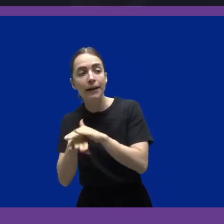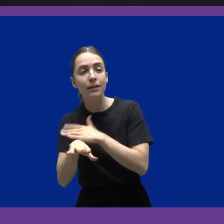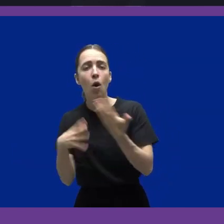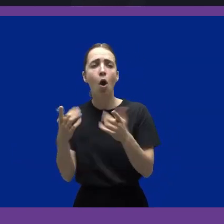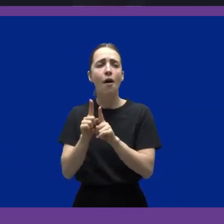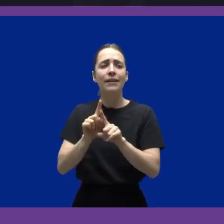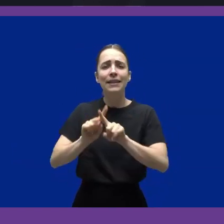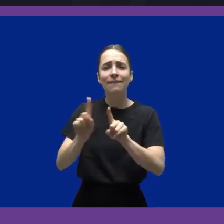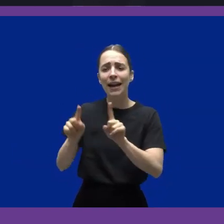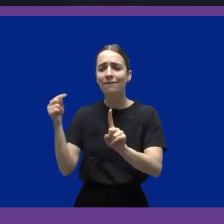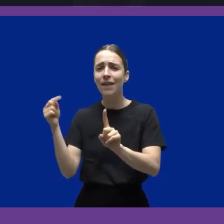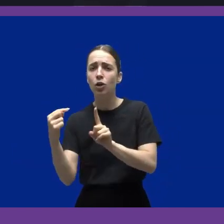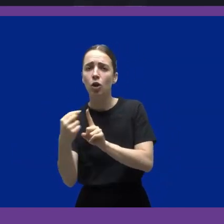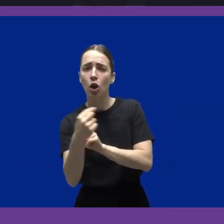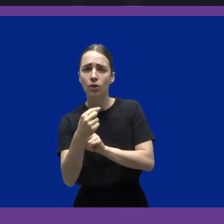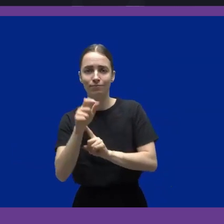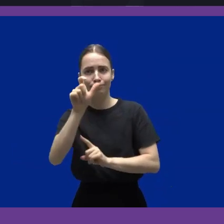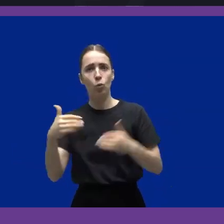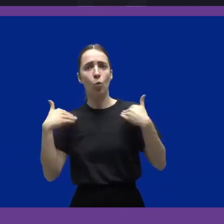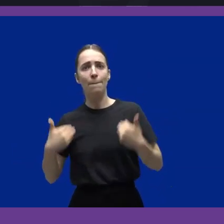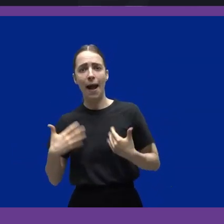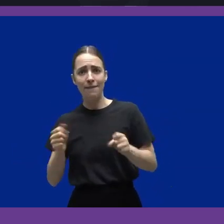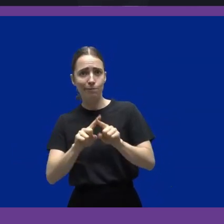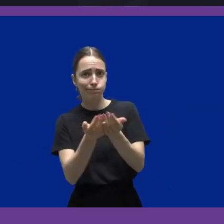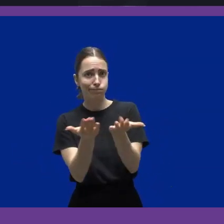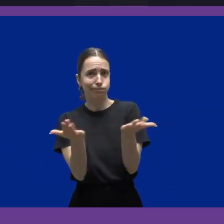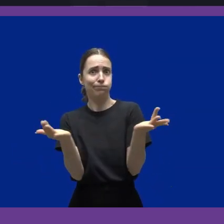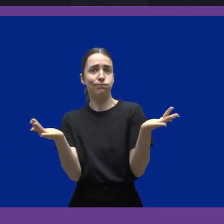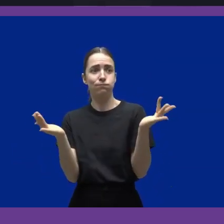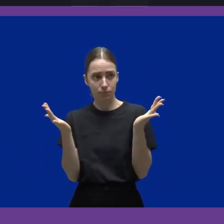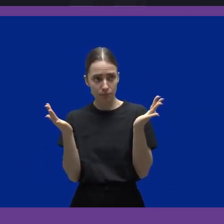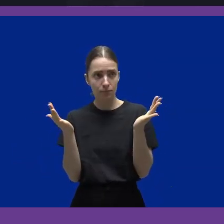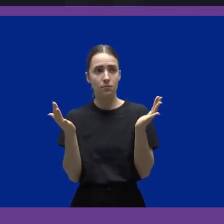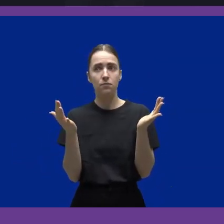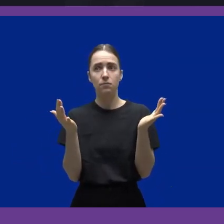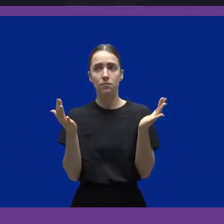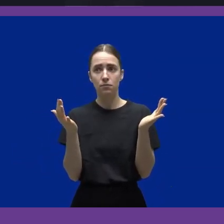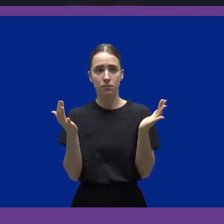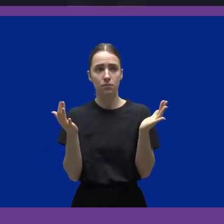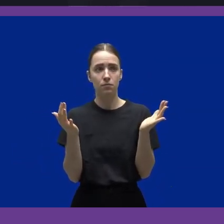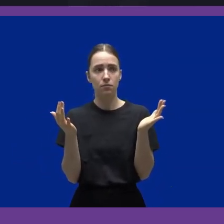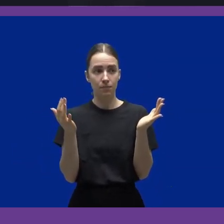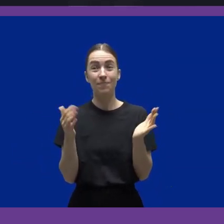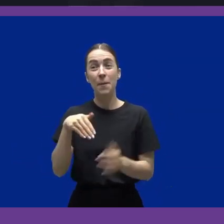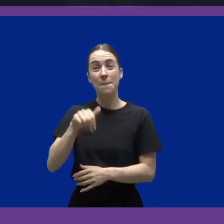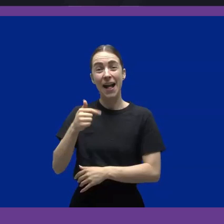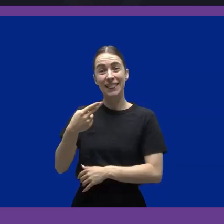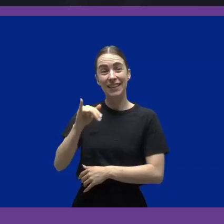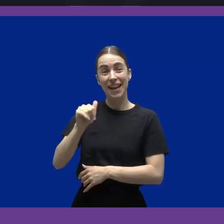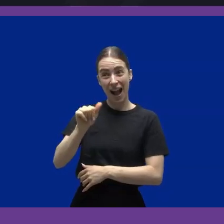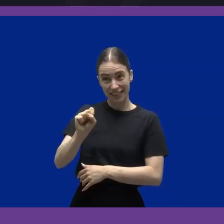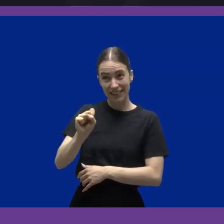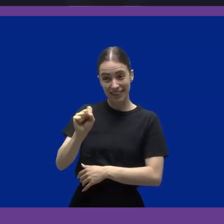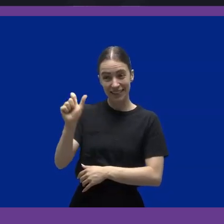the vice chair is Matthias Schneider, and the rapporteur is Mike Pluck. So, as you say, this document